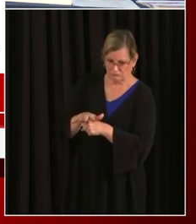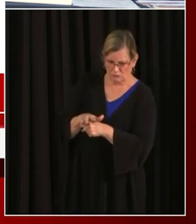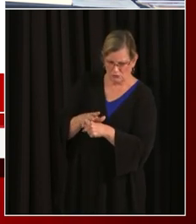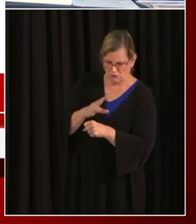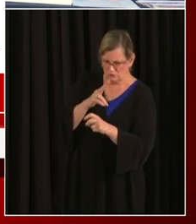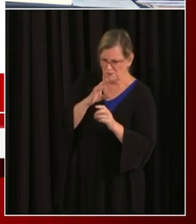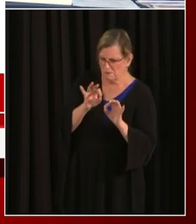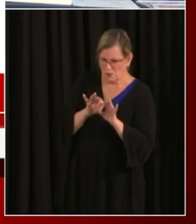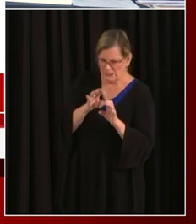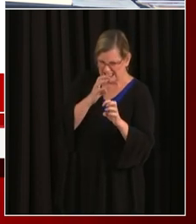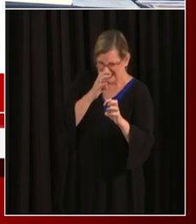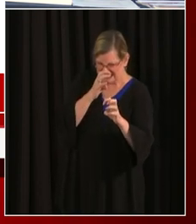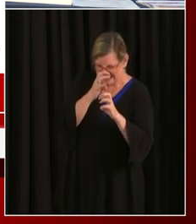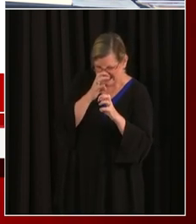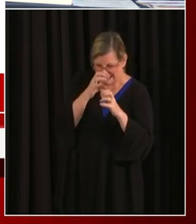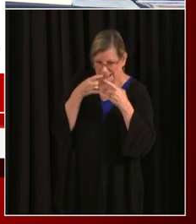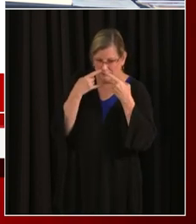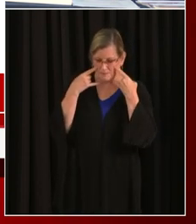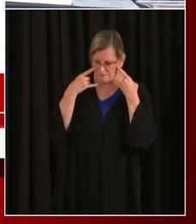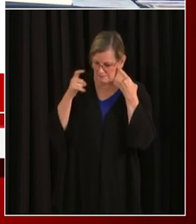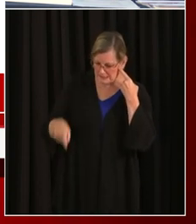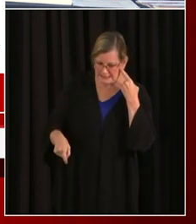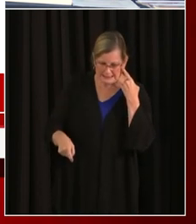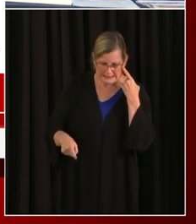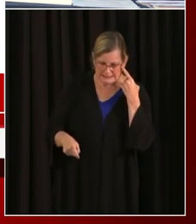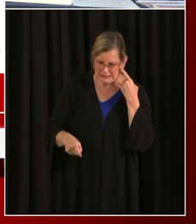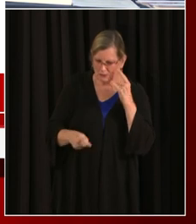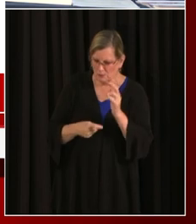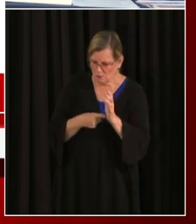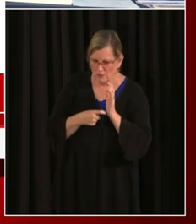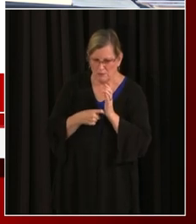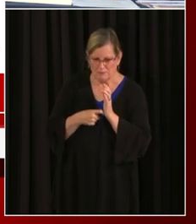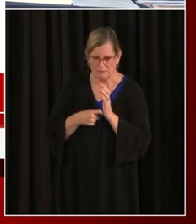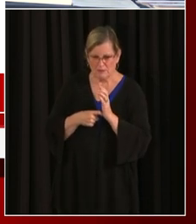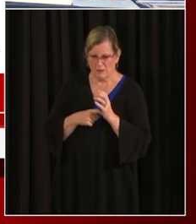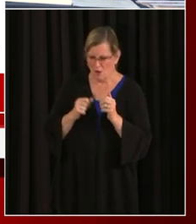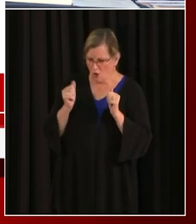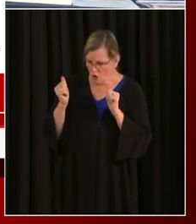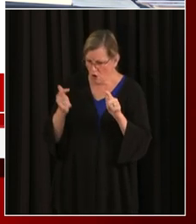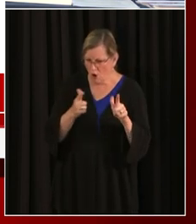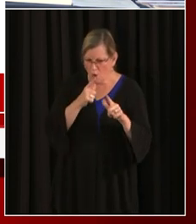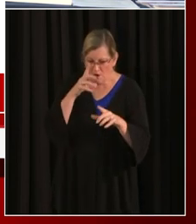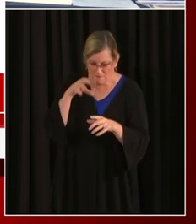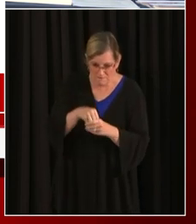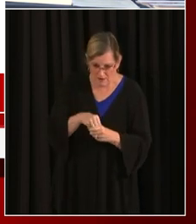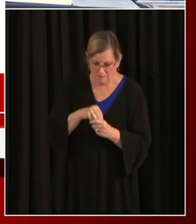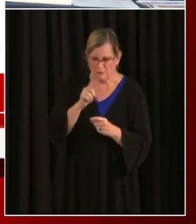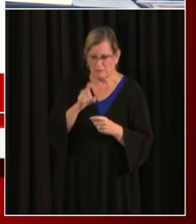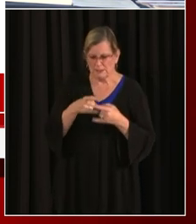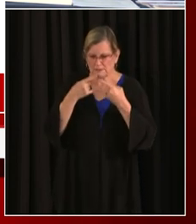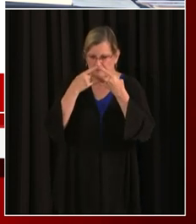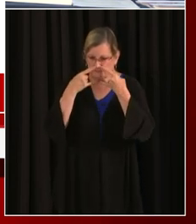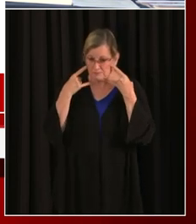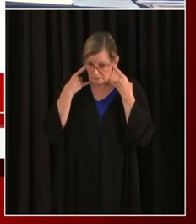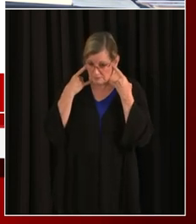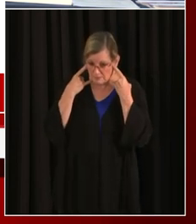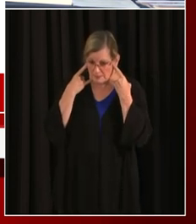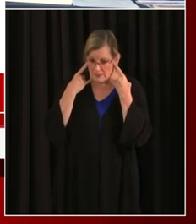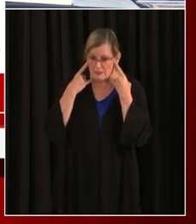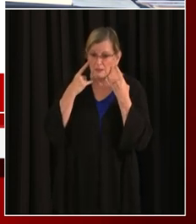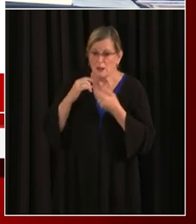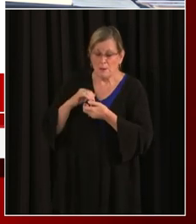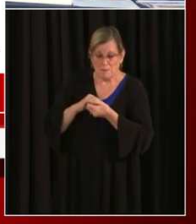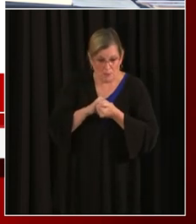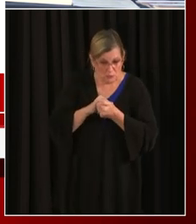requirement. All program participants are required to comply with the mayor's mask mandate at DPR facilities. We have also partnered with